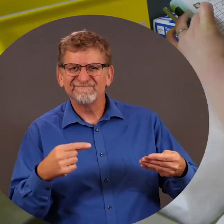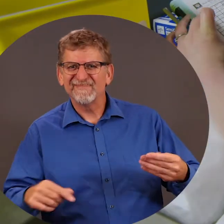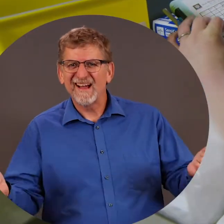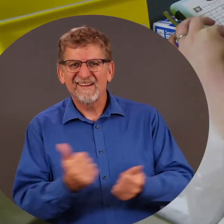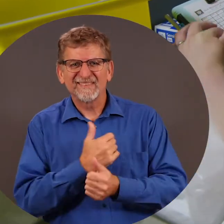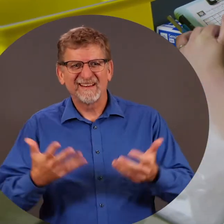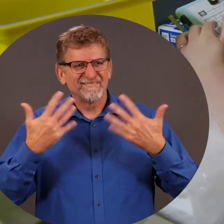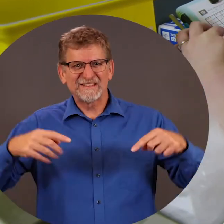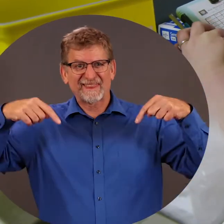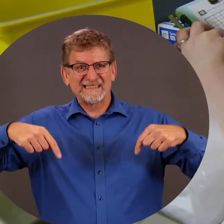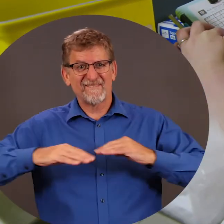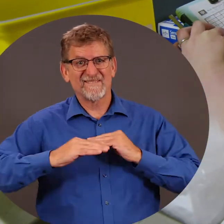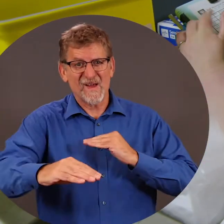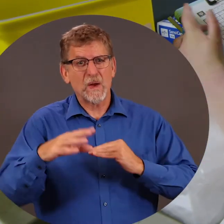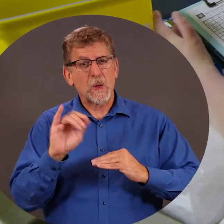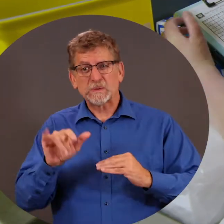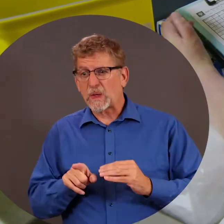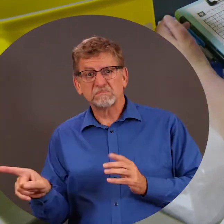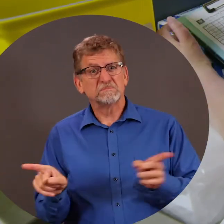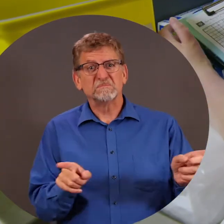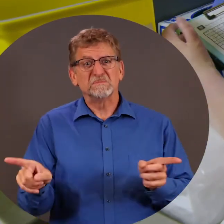That shows I got everything down on this floor,